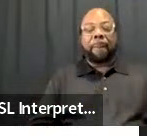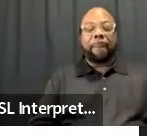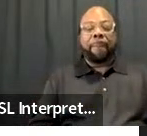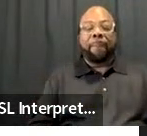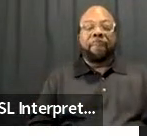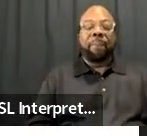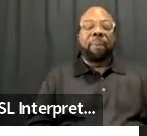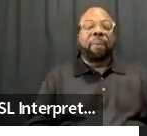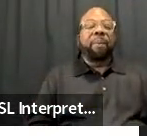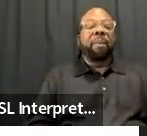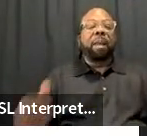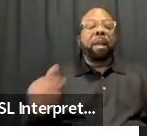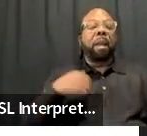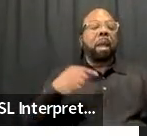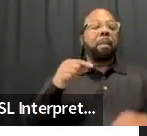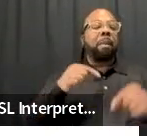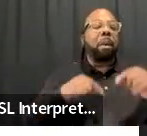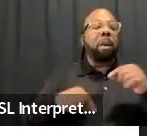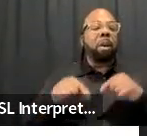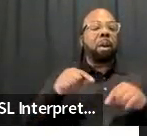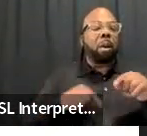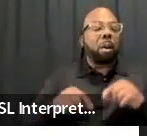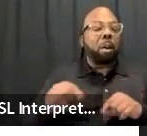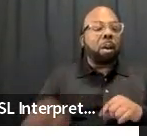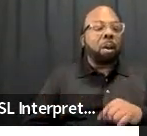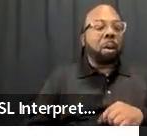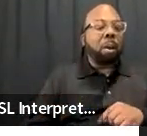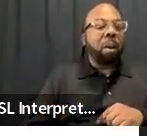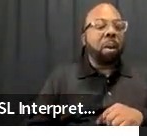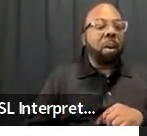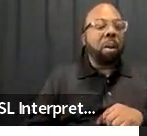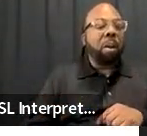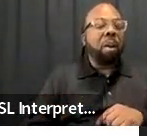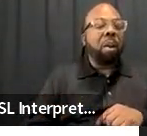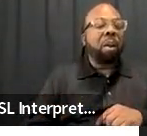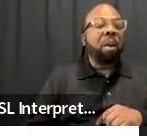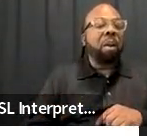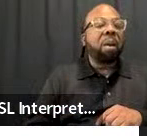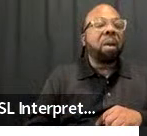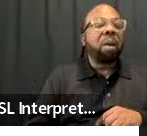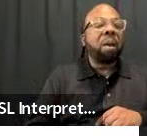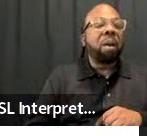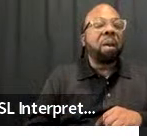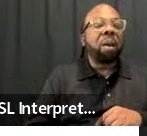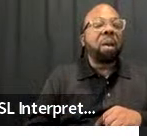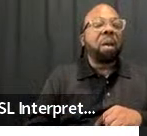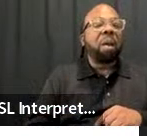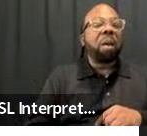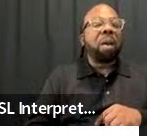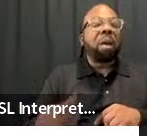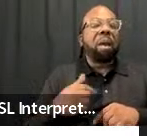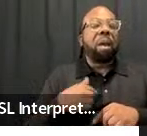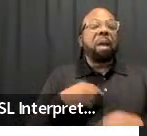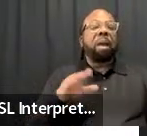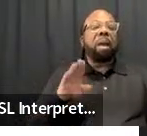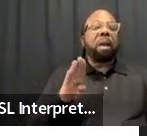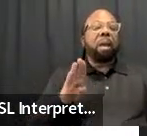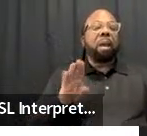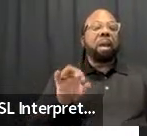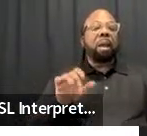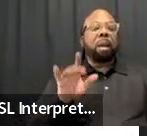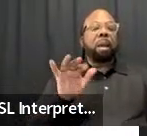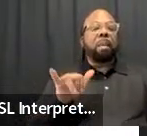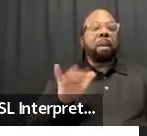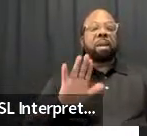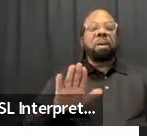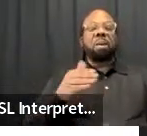I'm going to go back to the raised hands function, particularly because Billy, your question is next